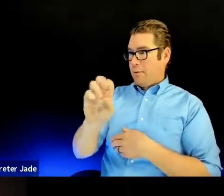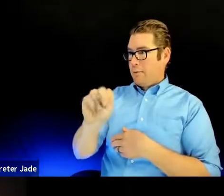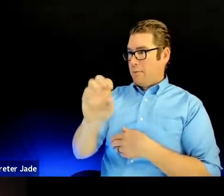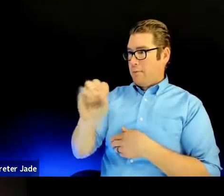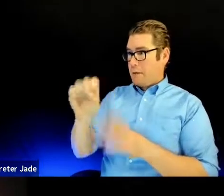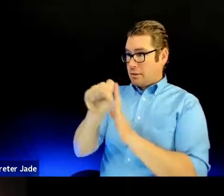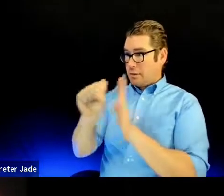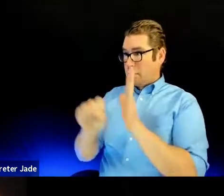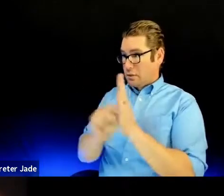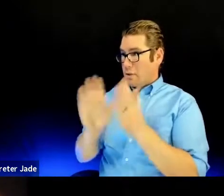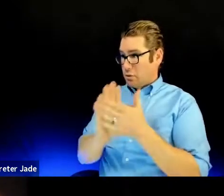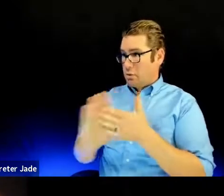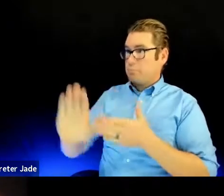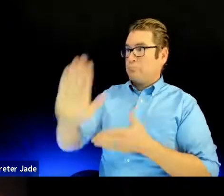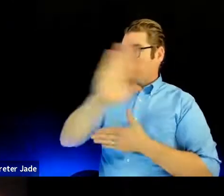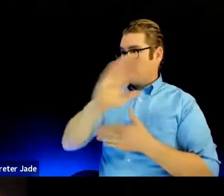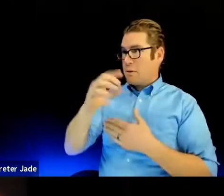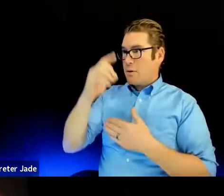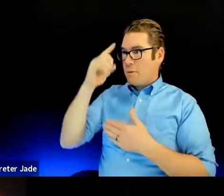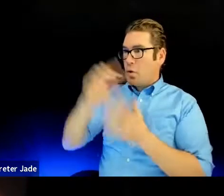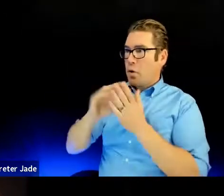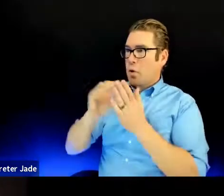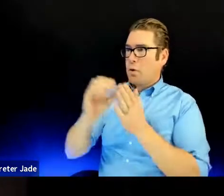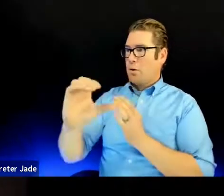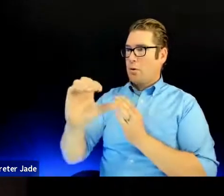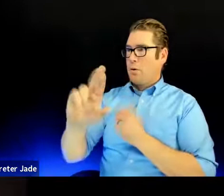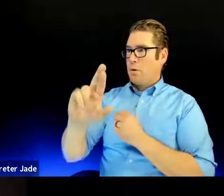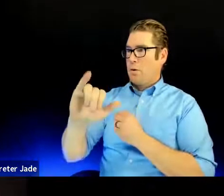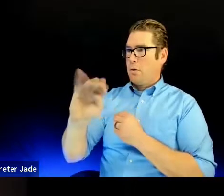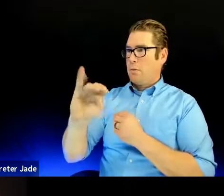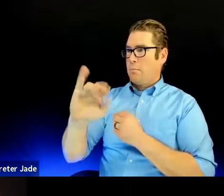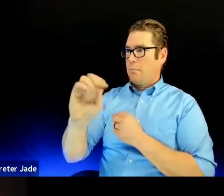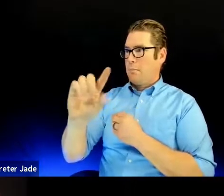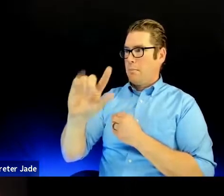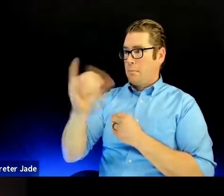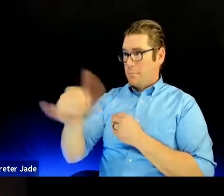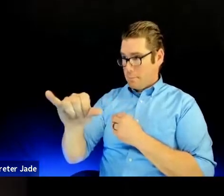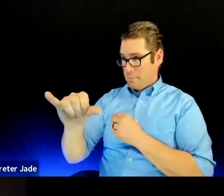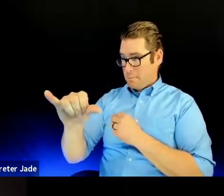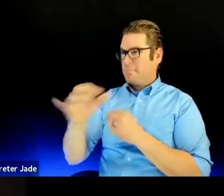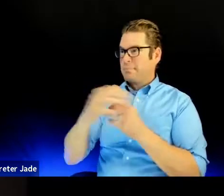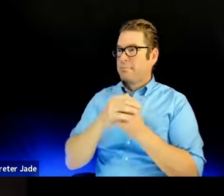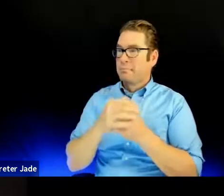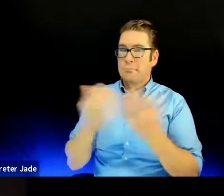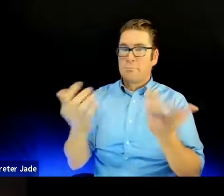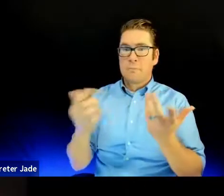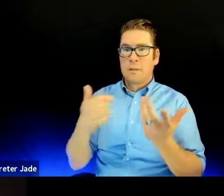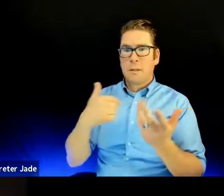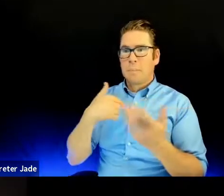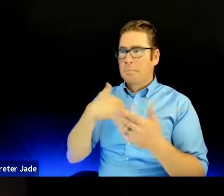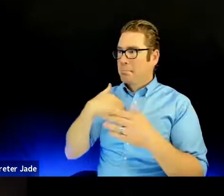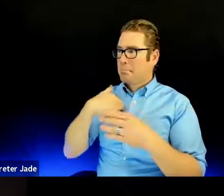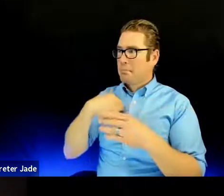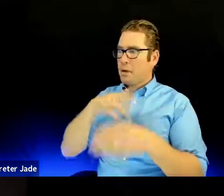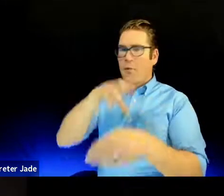While there, I started the one-way program at Fresno State, which when you finish with the one-way program, you're a